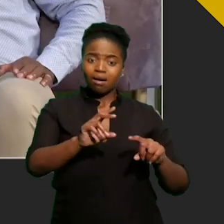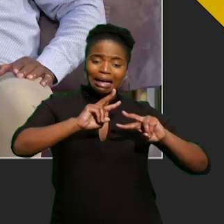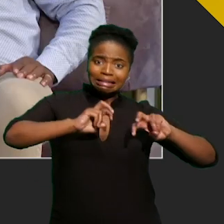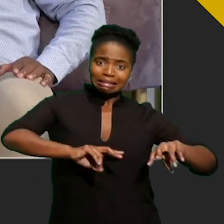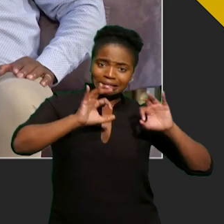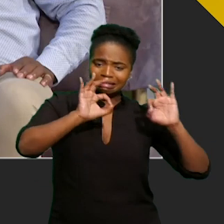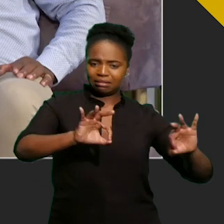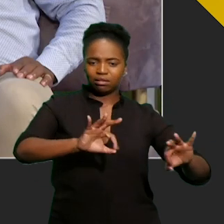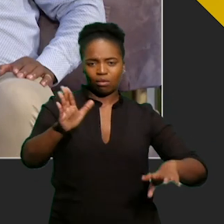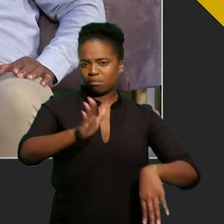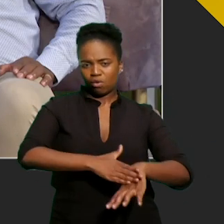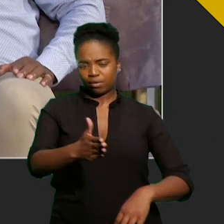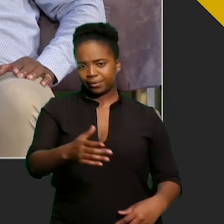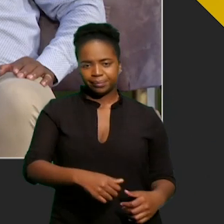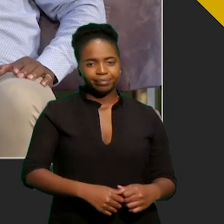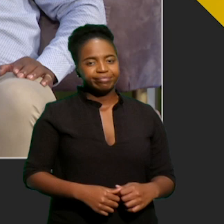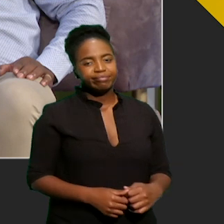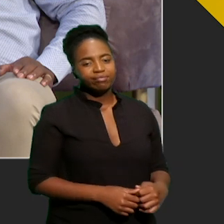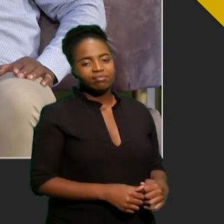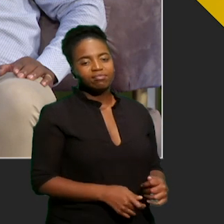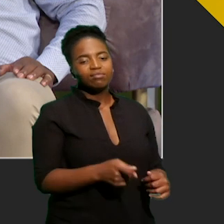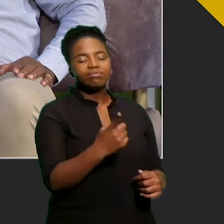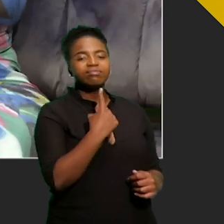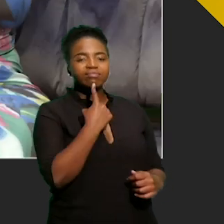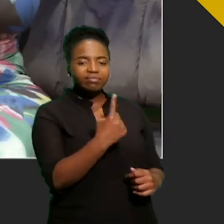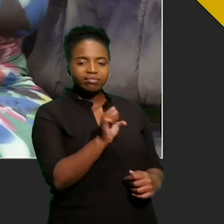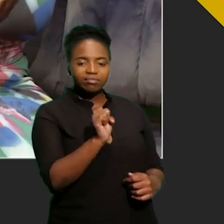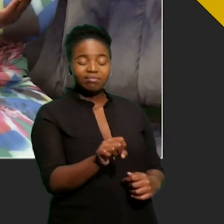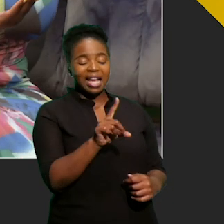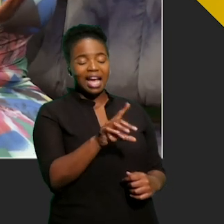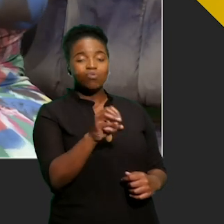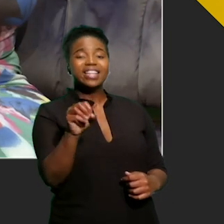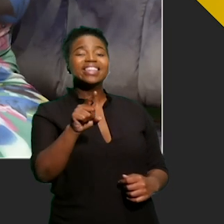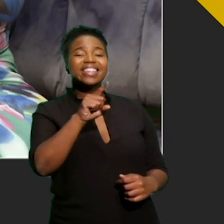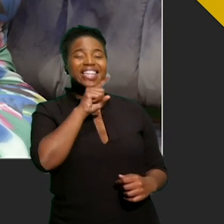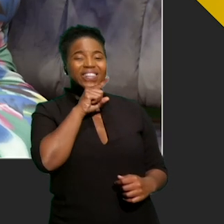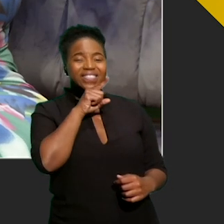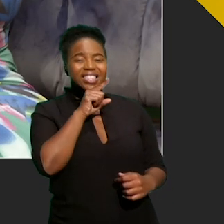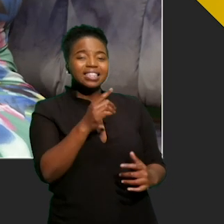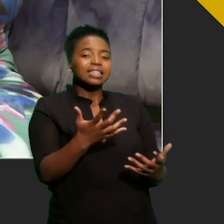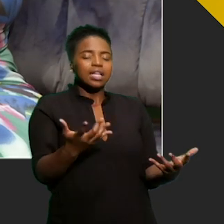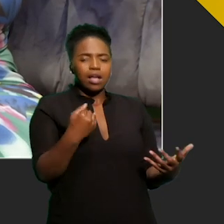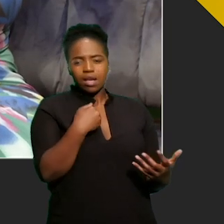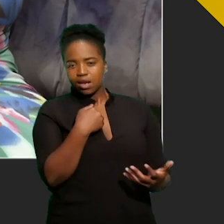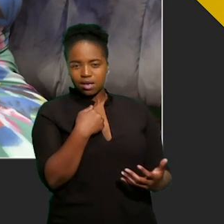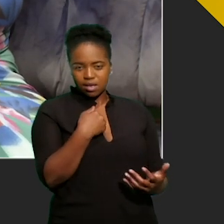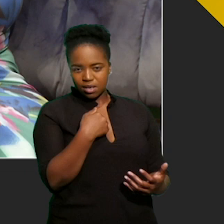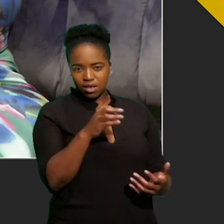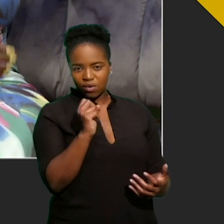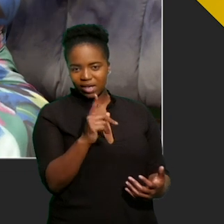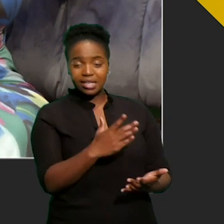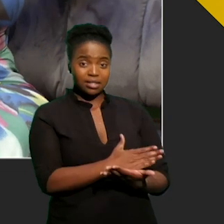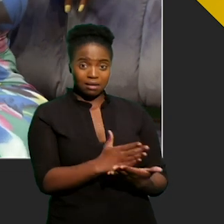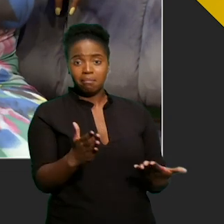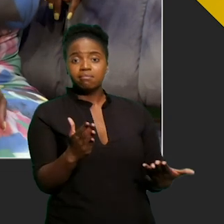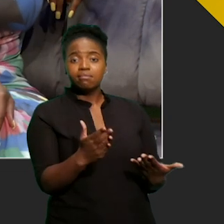research properly. And Abuti Hopewell, when we look at you, offer 100,000 rand, you know, it might sway you here and there. Now we've seen also some